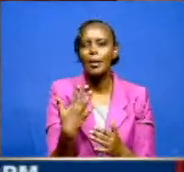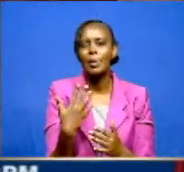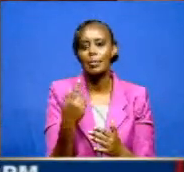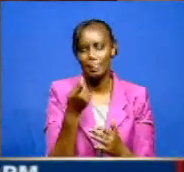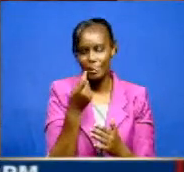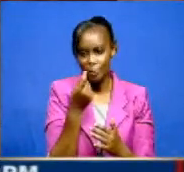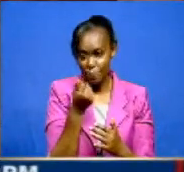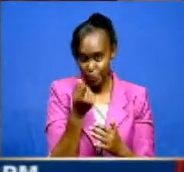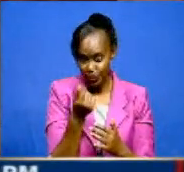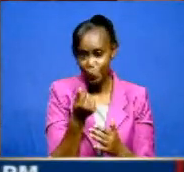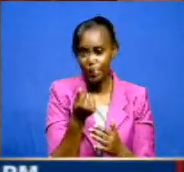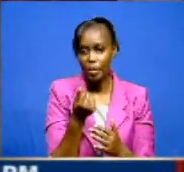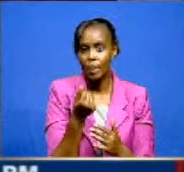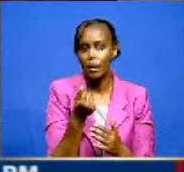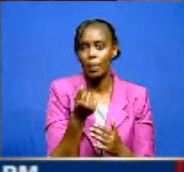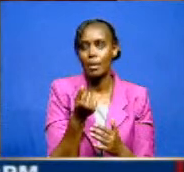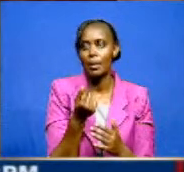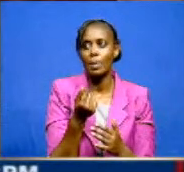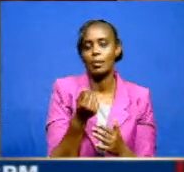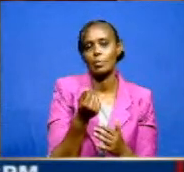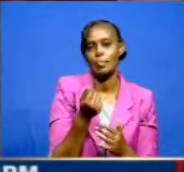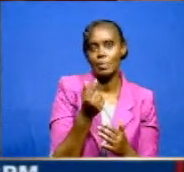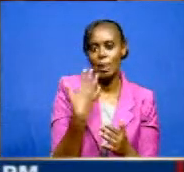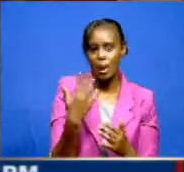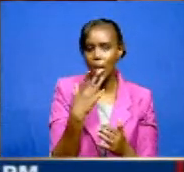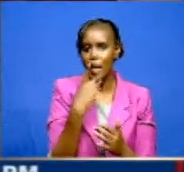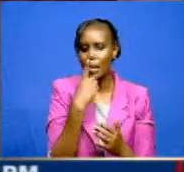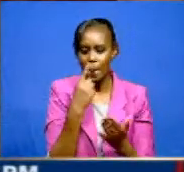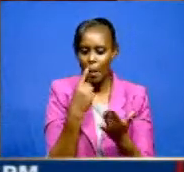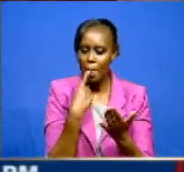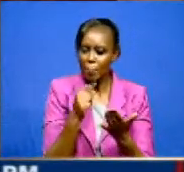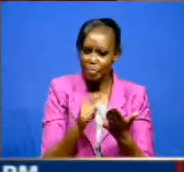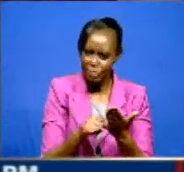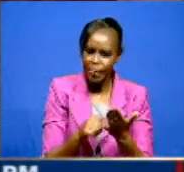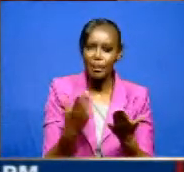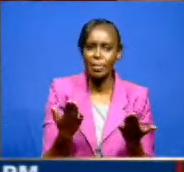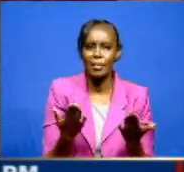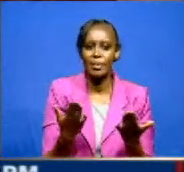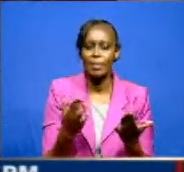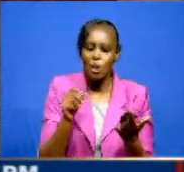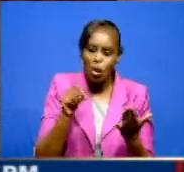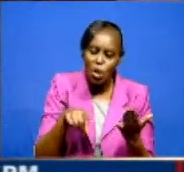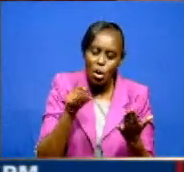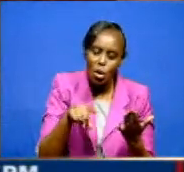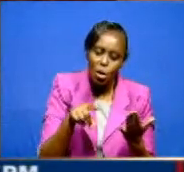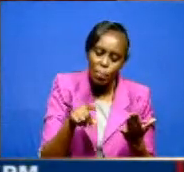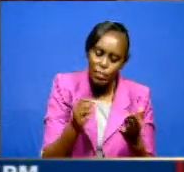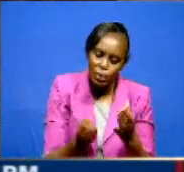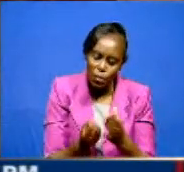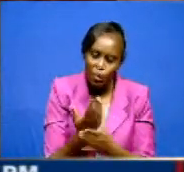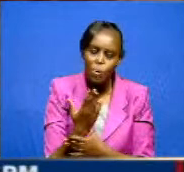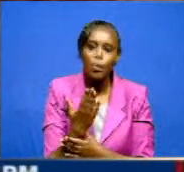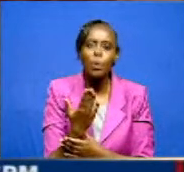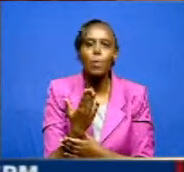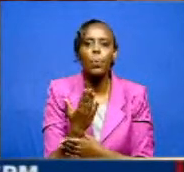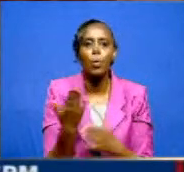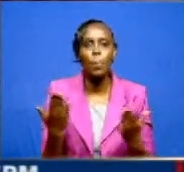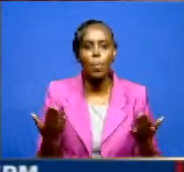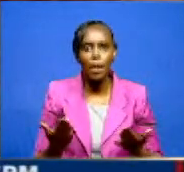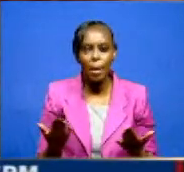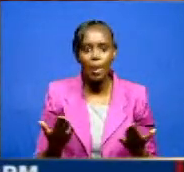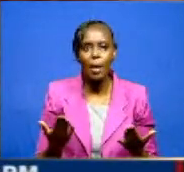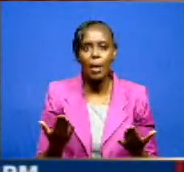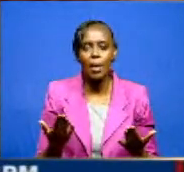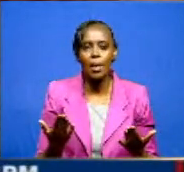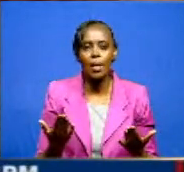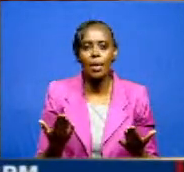name for ndengu. This is a crop that grows predominantly